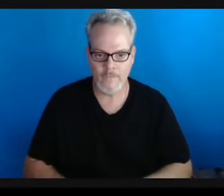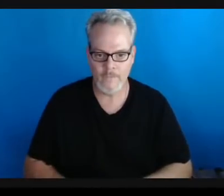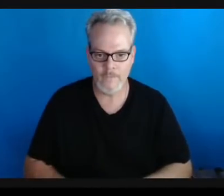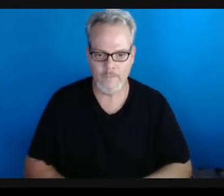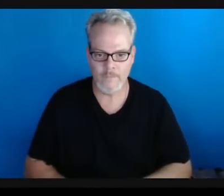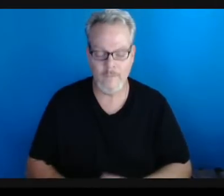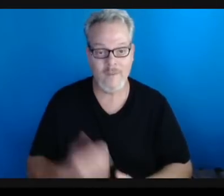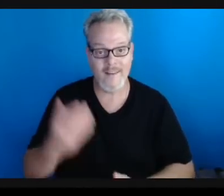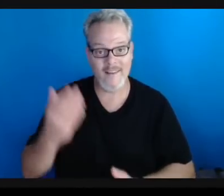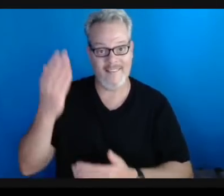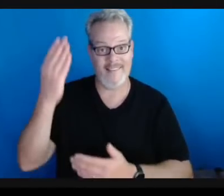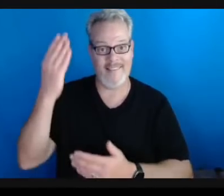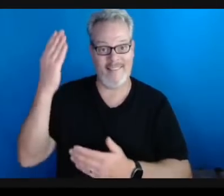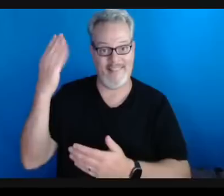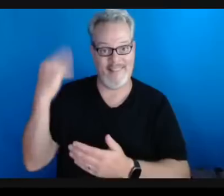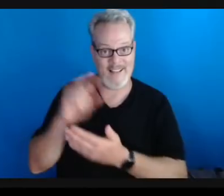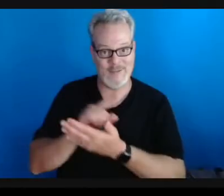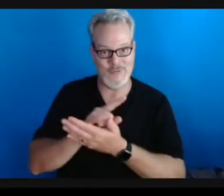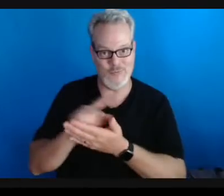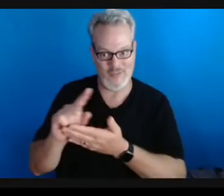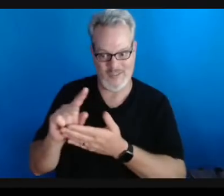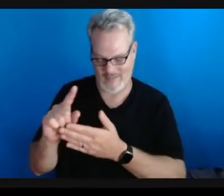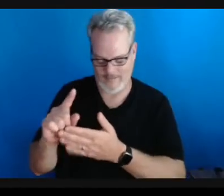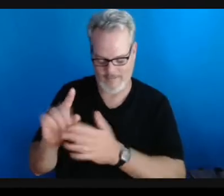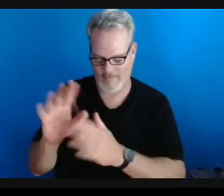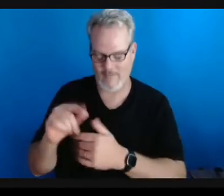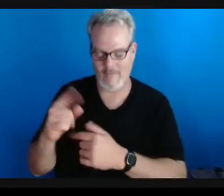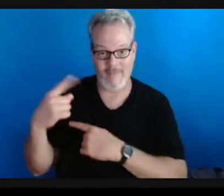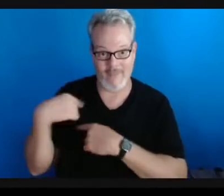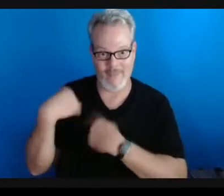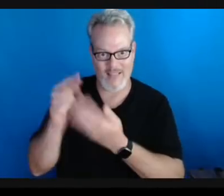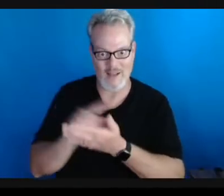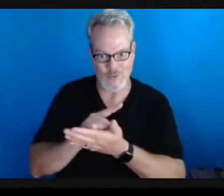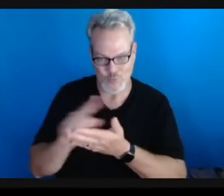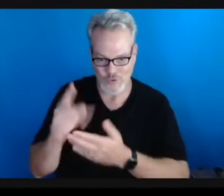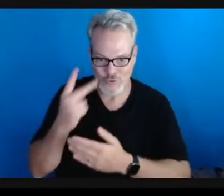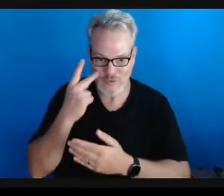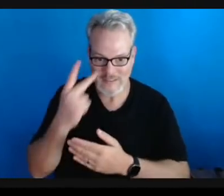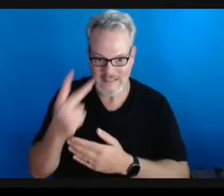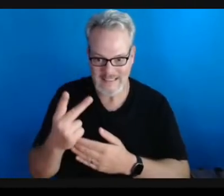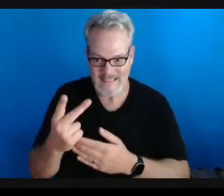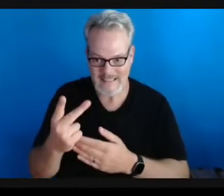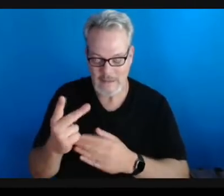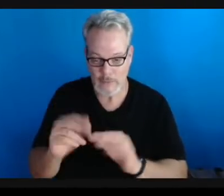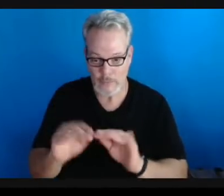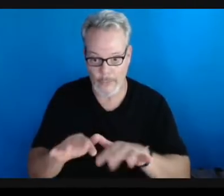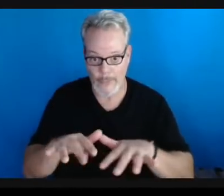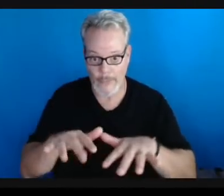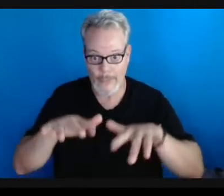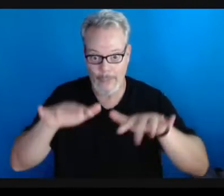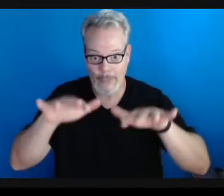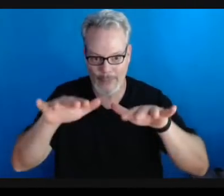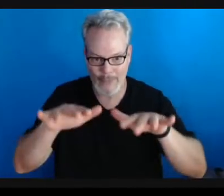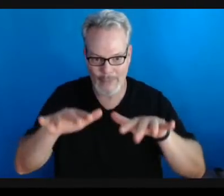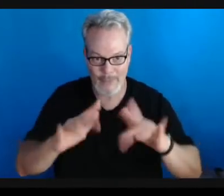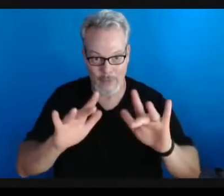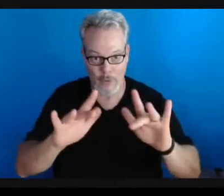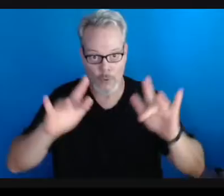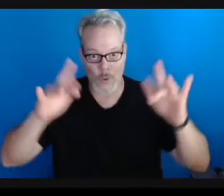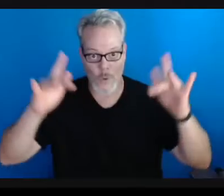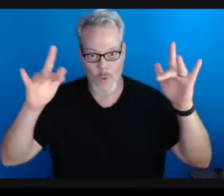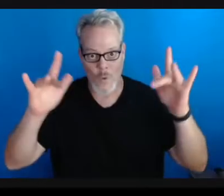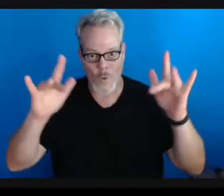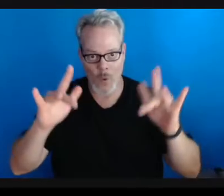fountain phase of 19, some overturning, ooze-up flows, glow from the vents in